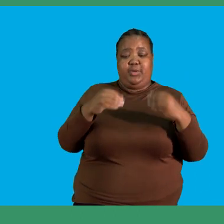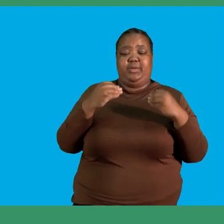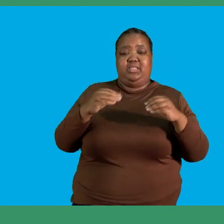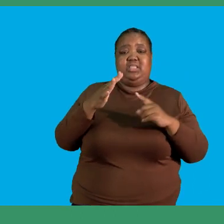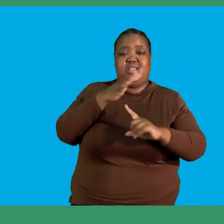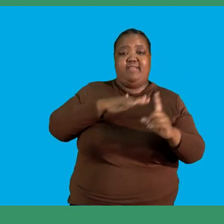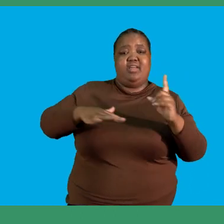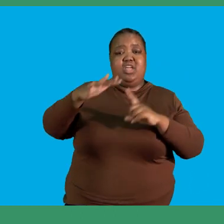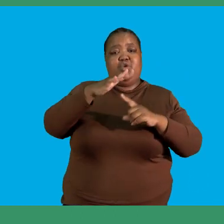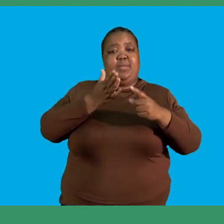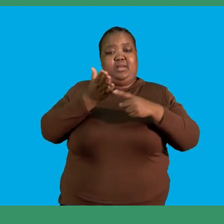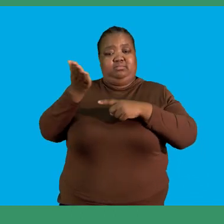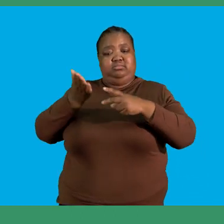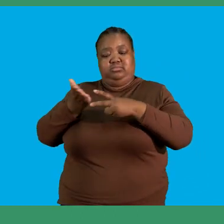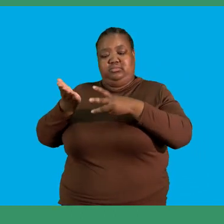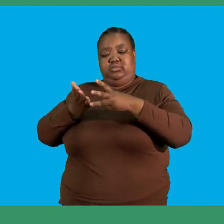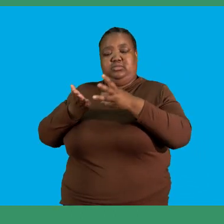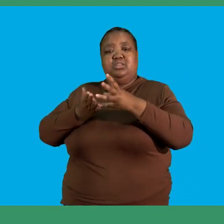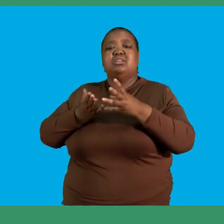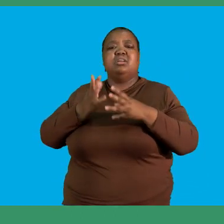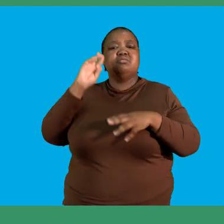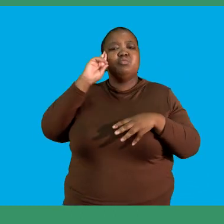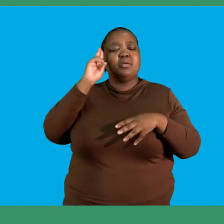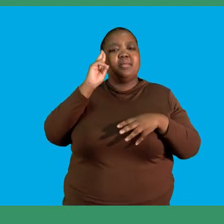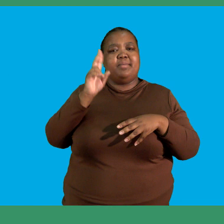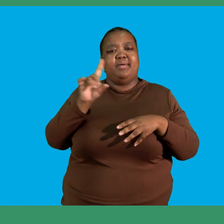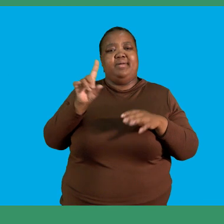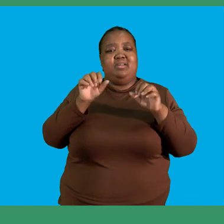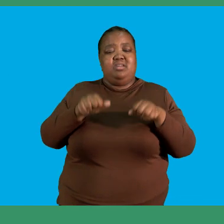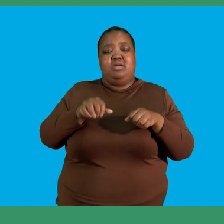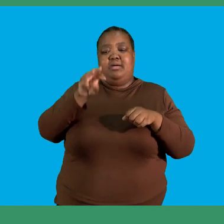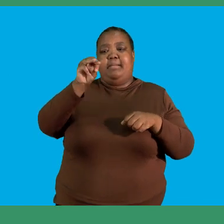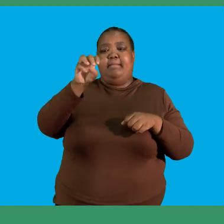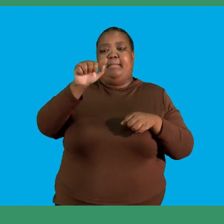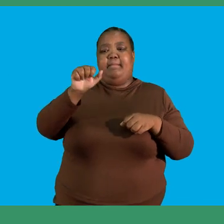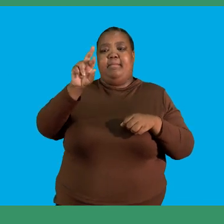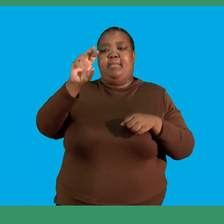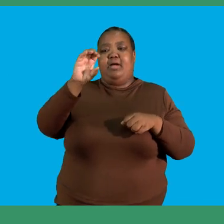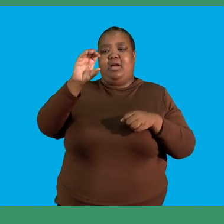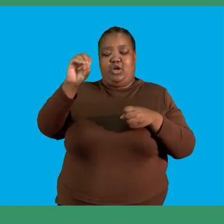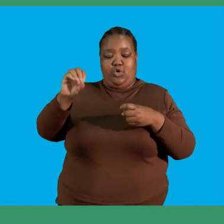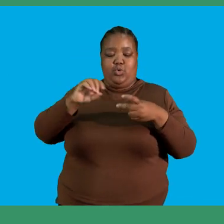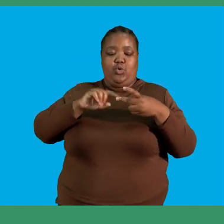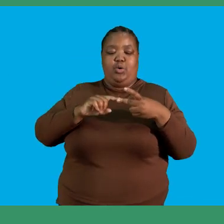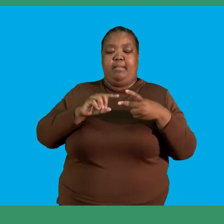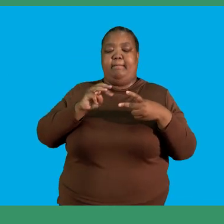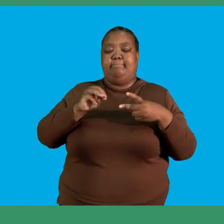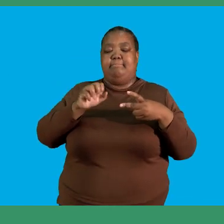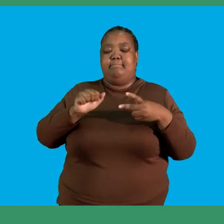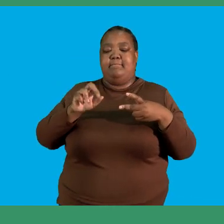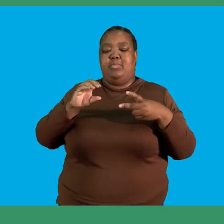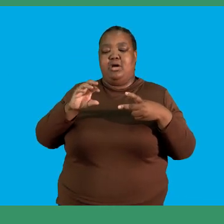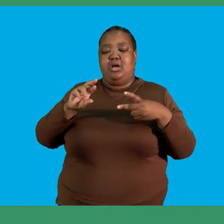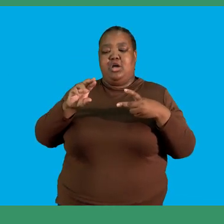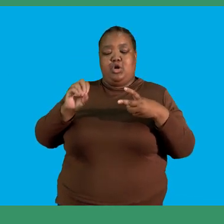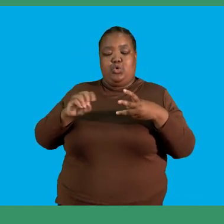business environments where you must remember that we have the micro, the market, and the macro